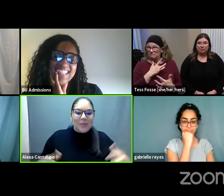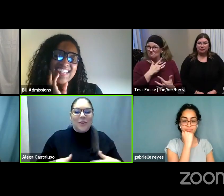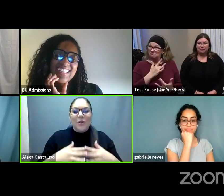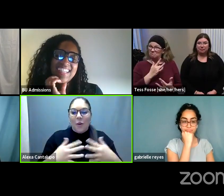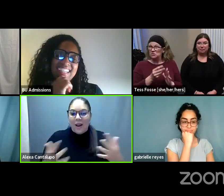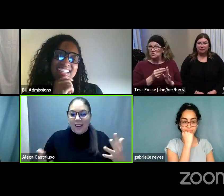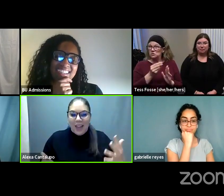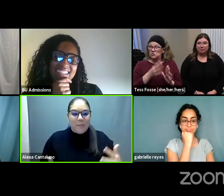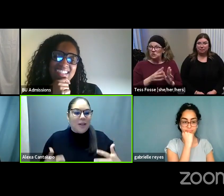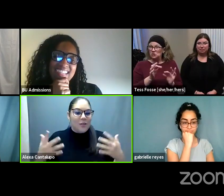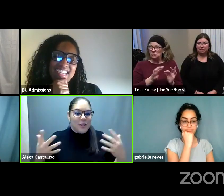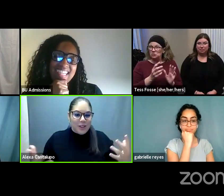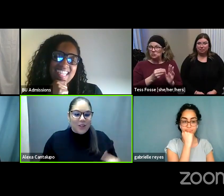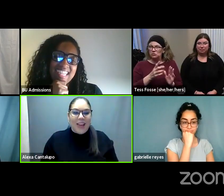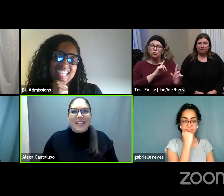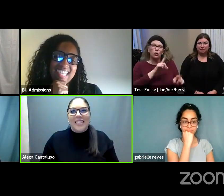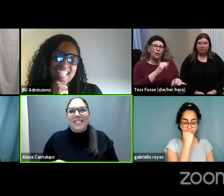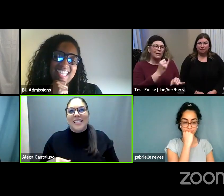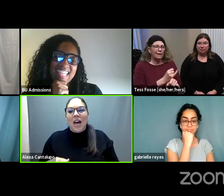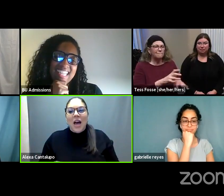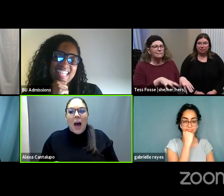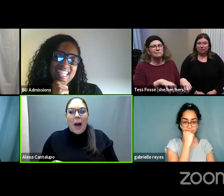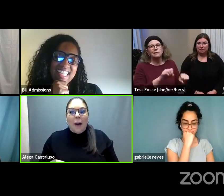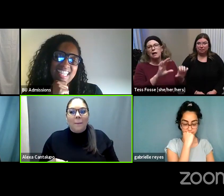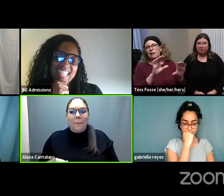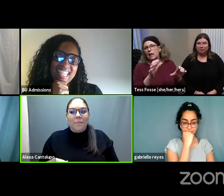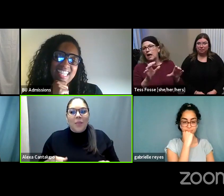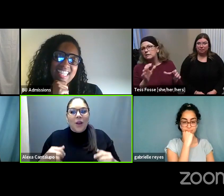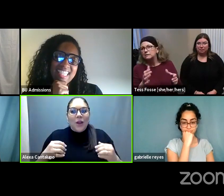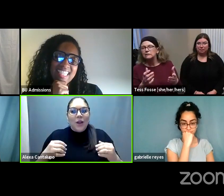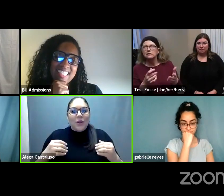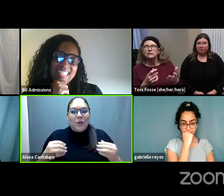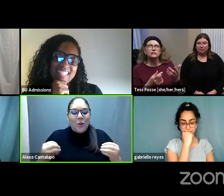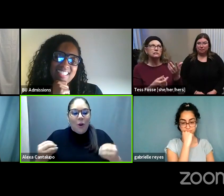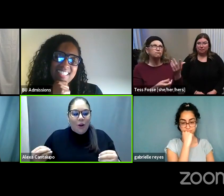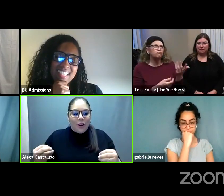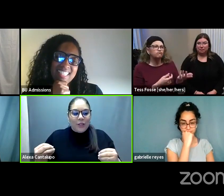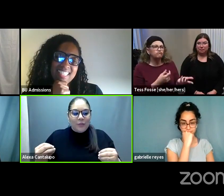typically you go on campus, you take your classes.